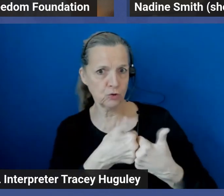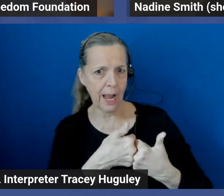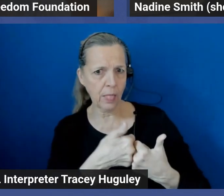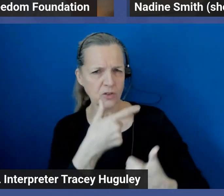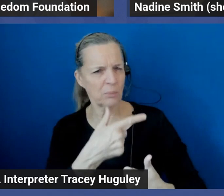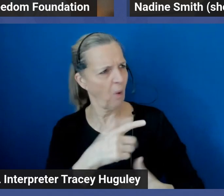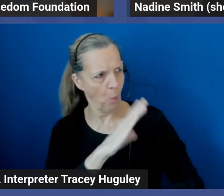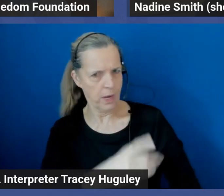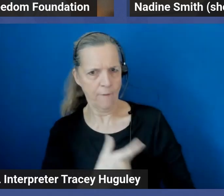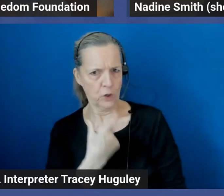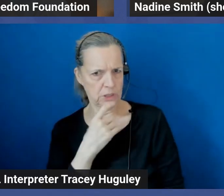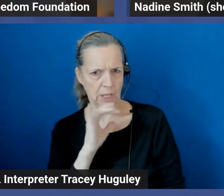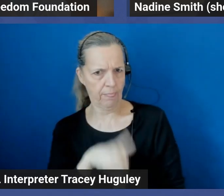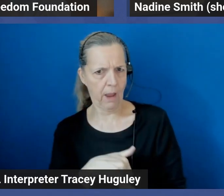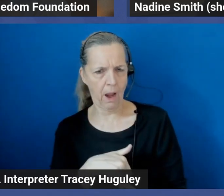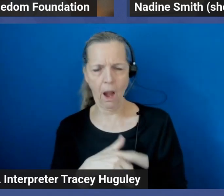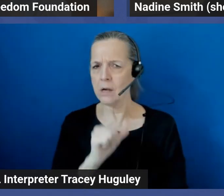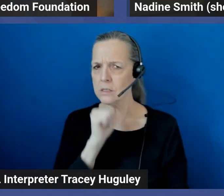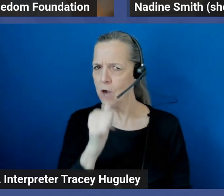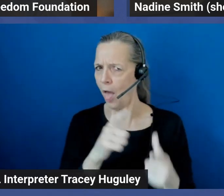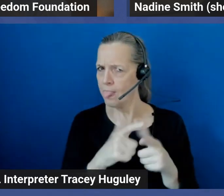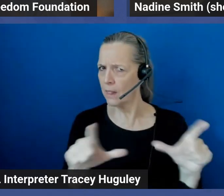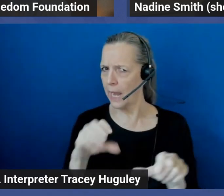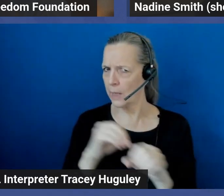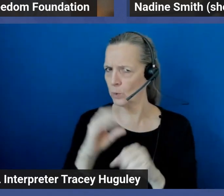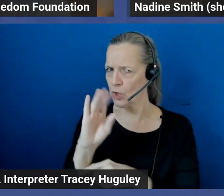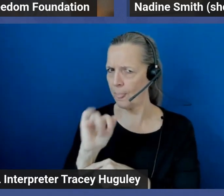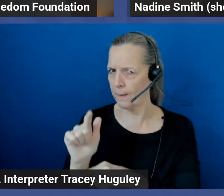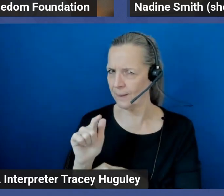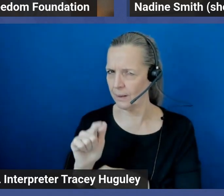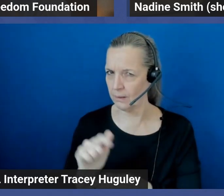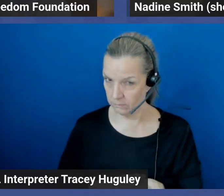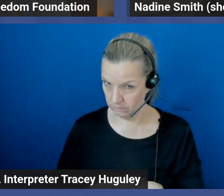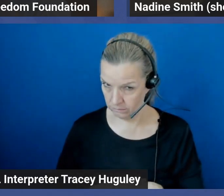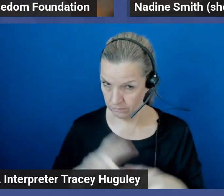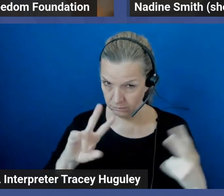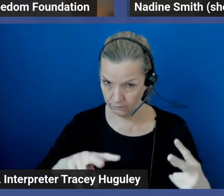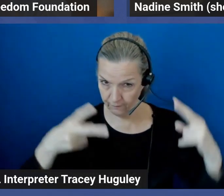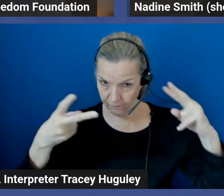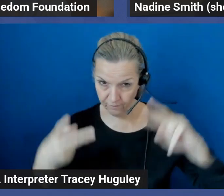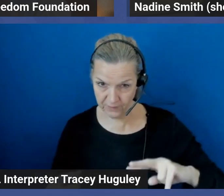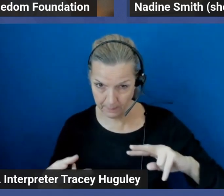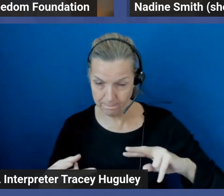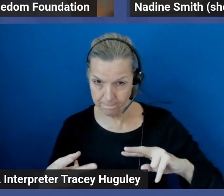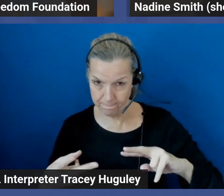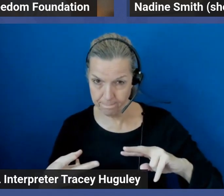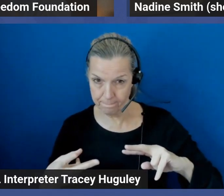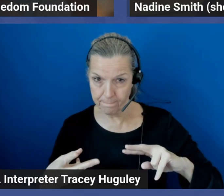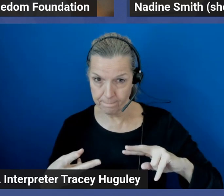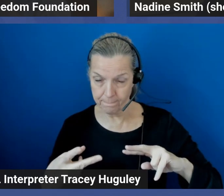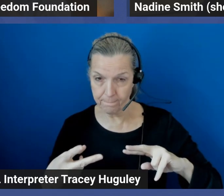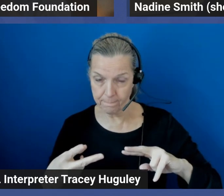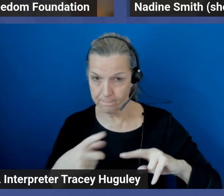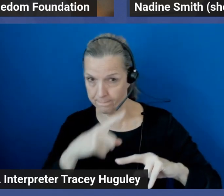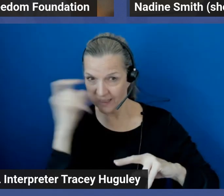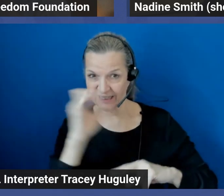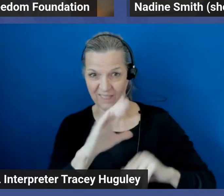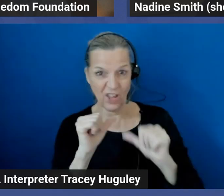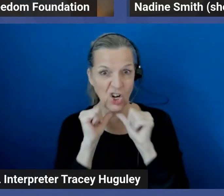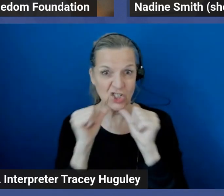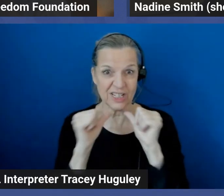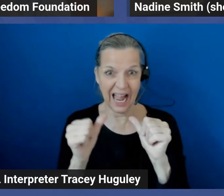that. That's not the language in the bill. Well, this flipped that on its head, because all of their denials that this was an attack